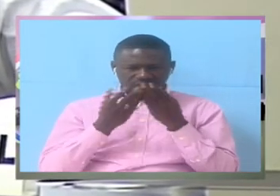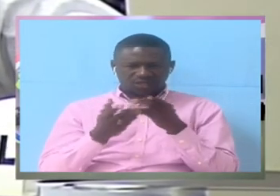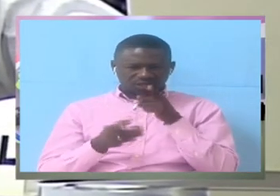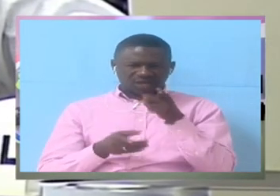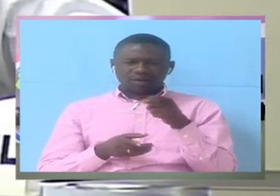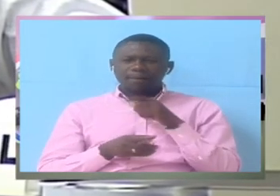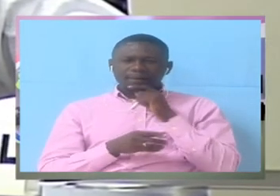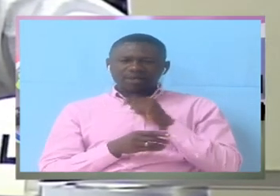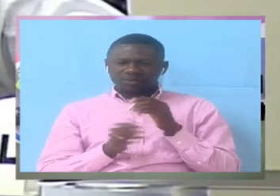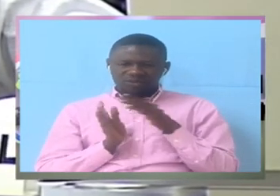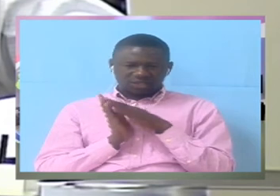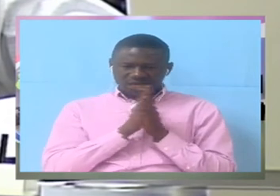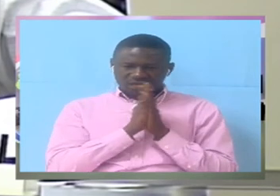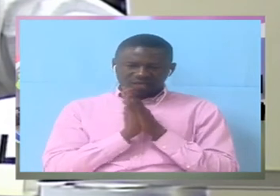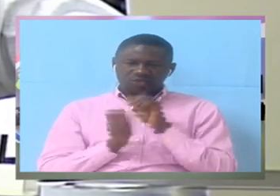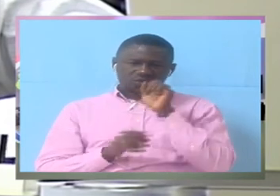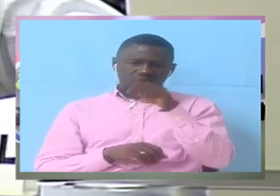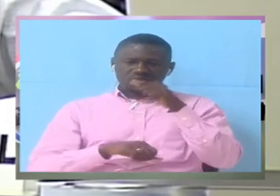torture?